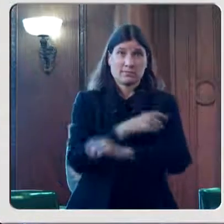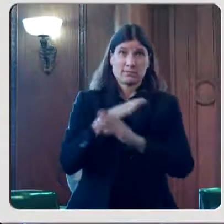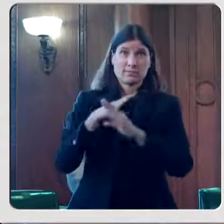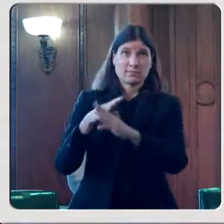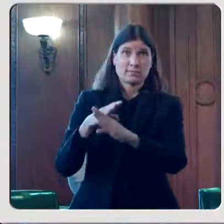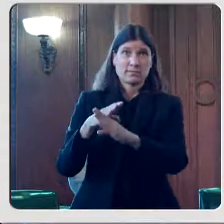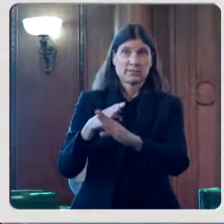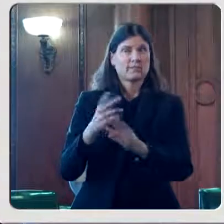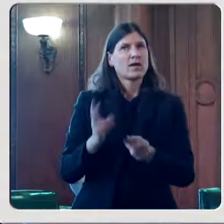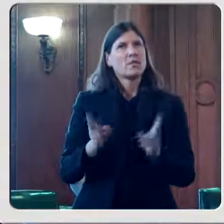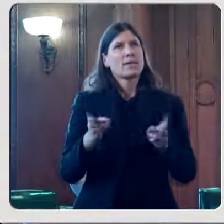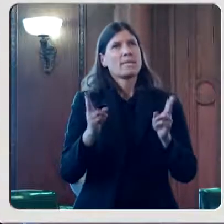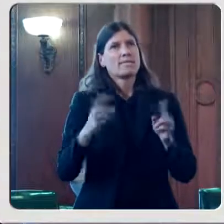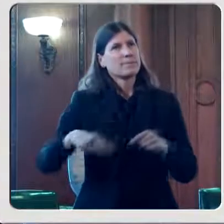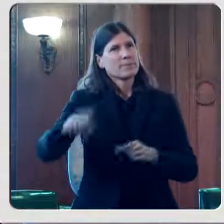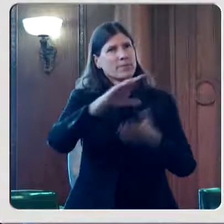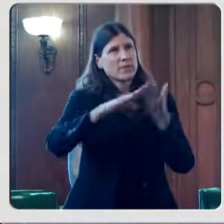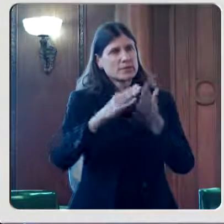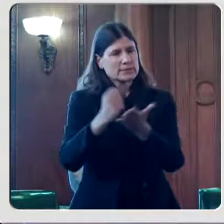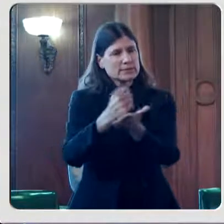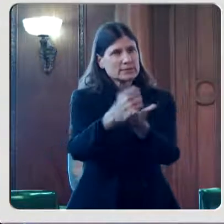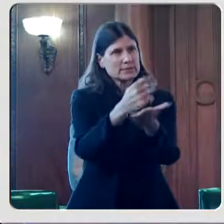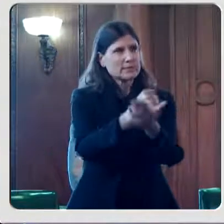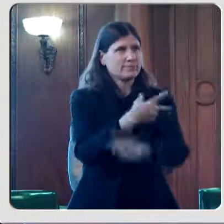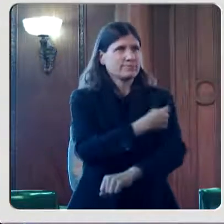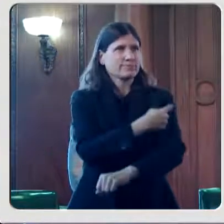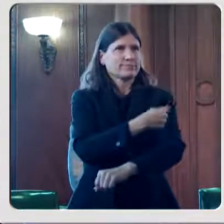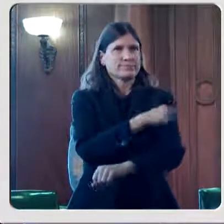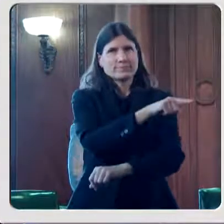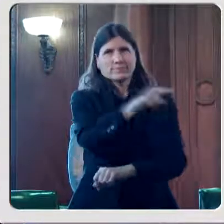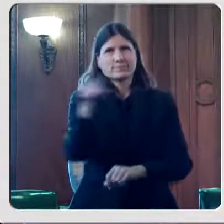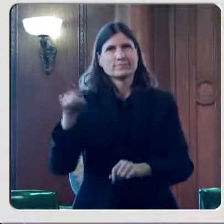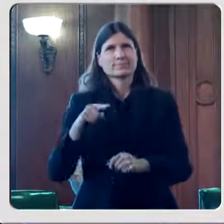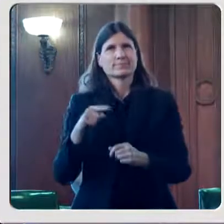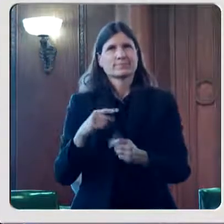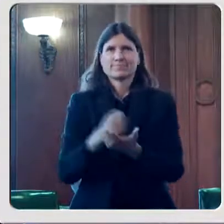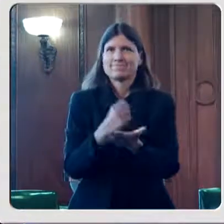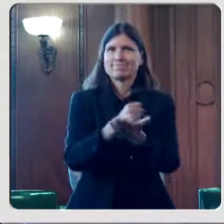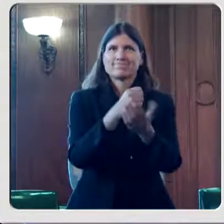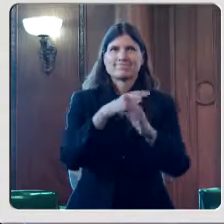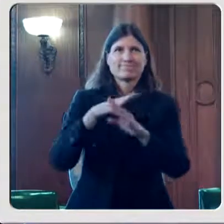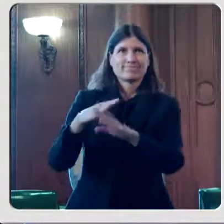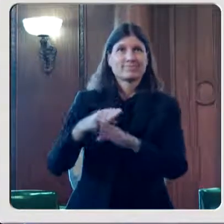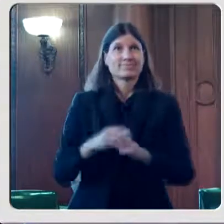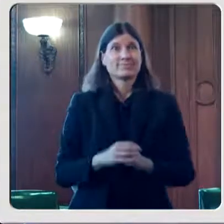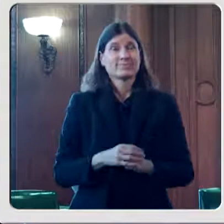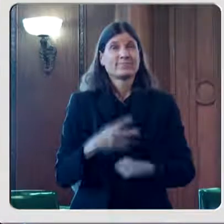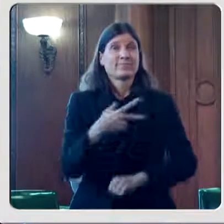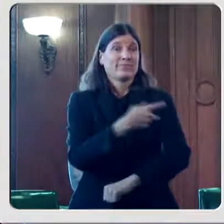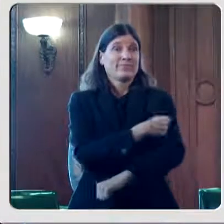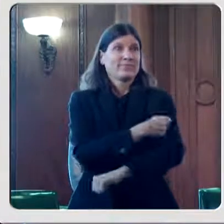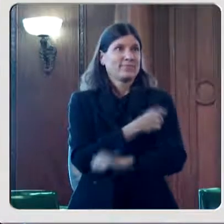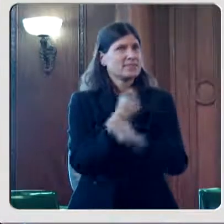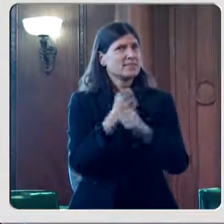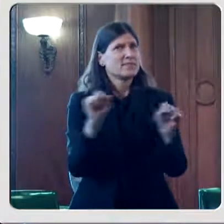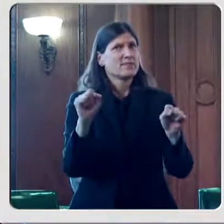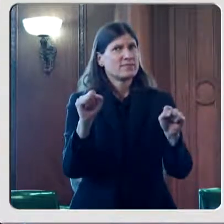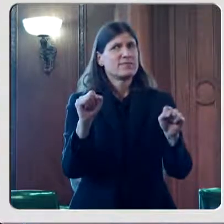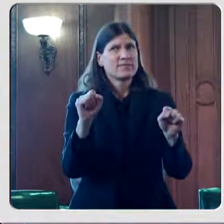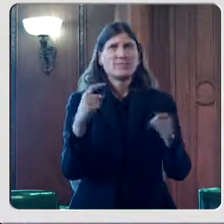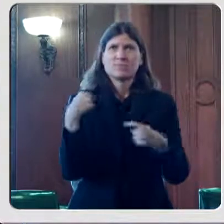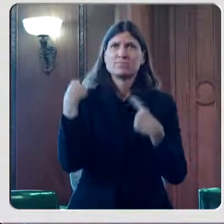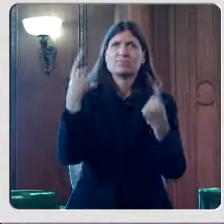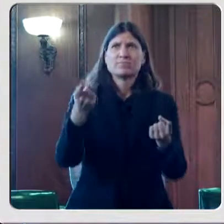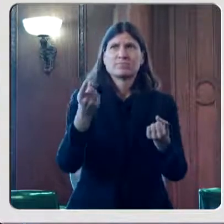campaign. By all accounts, the vaccines are safe, they are effective, and they